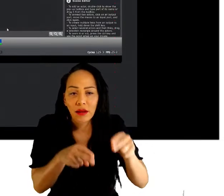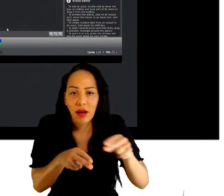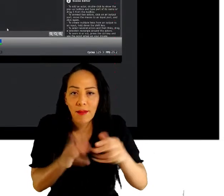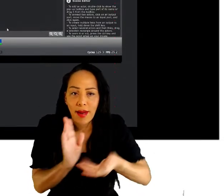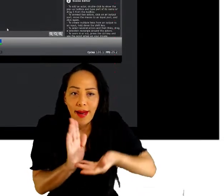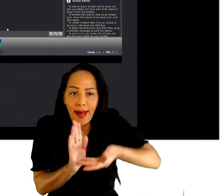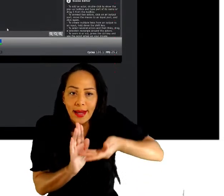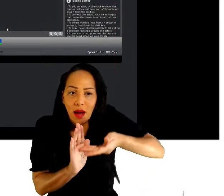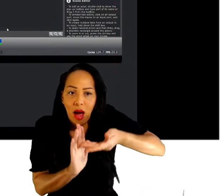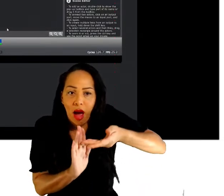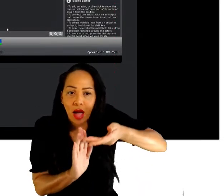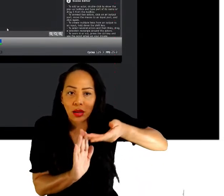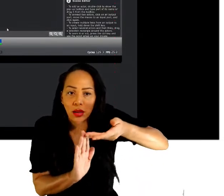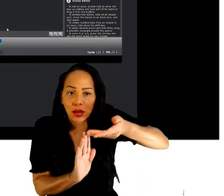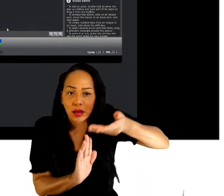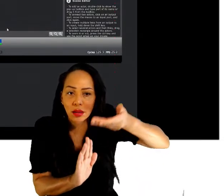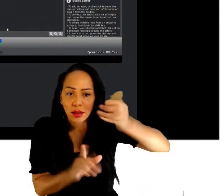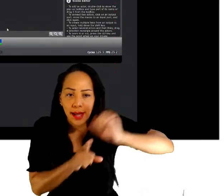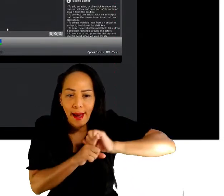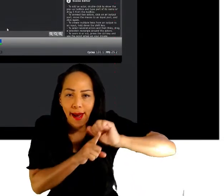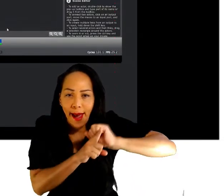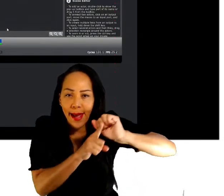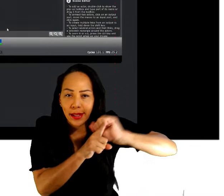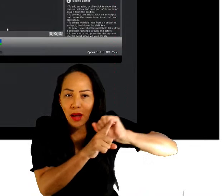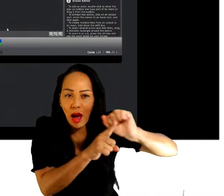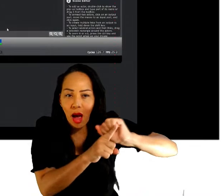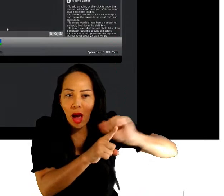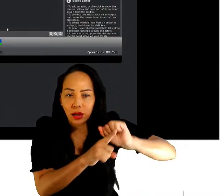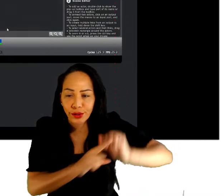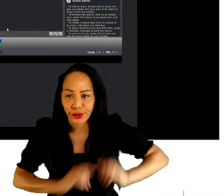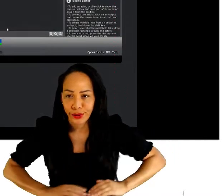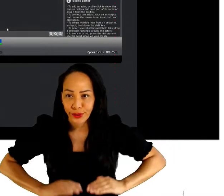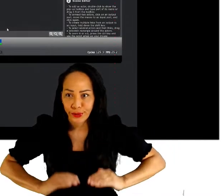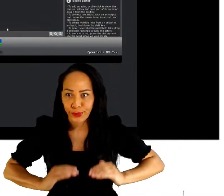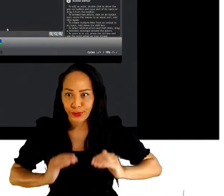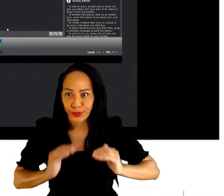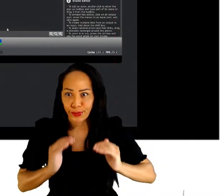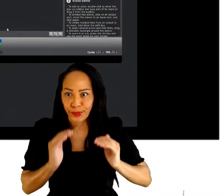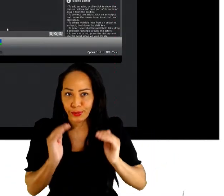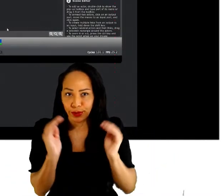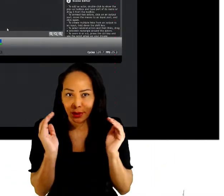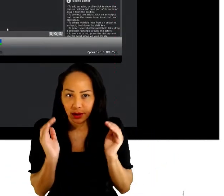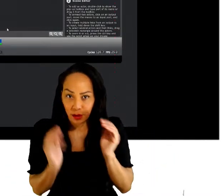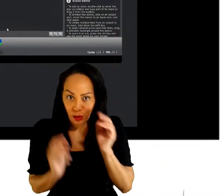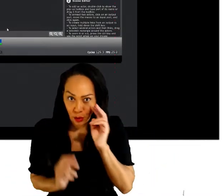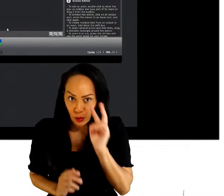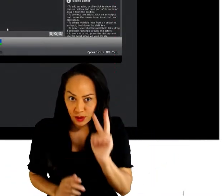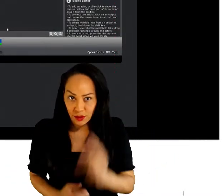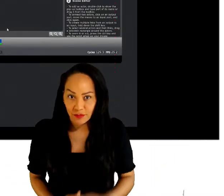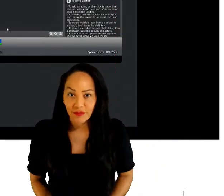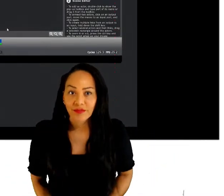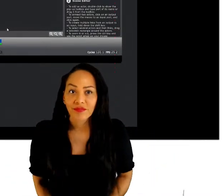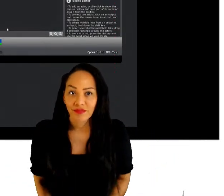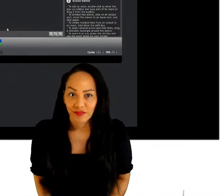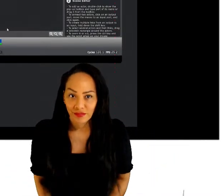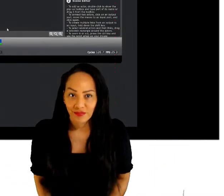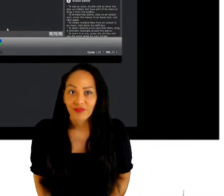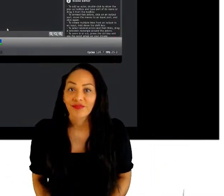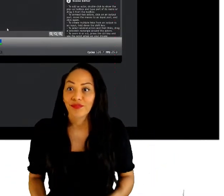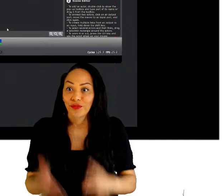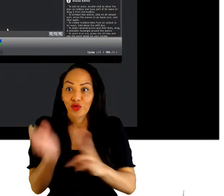Enhanced nervous system. It's going. I can see it. Your nervous system is